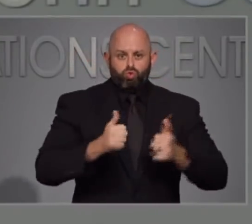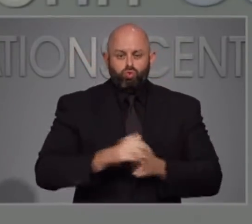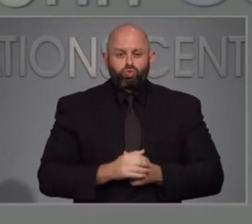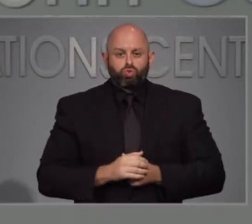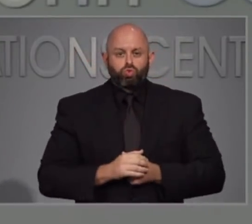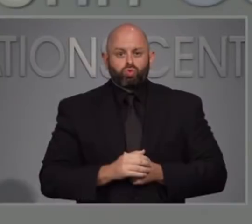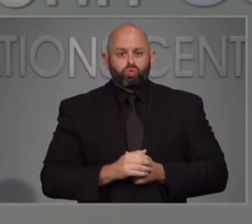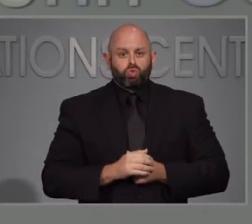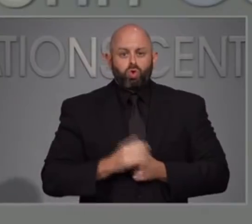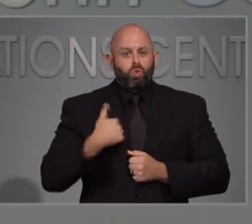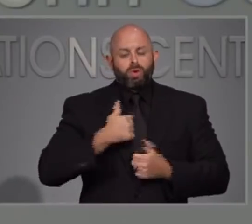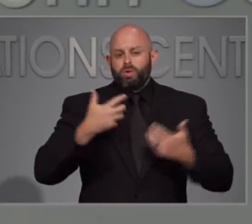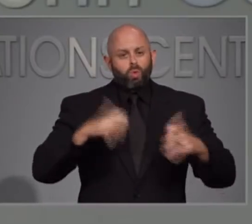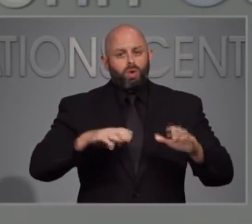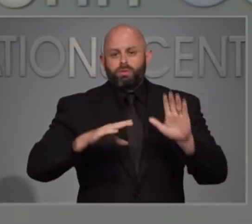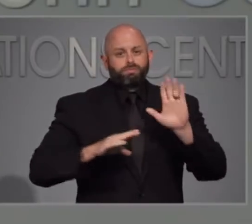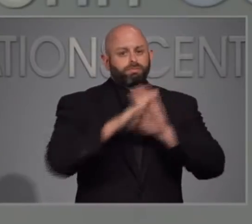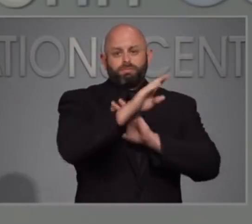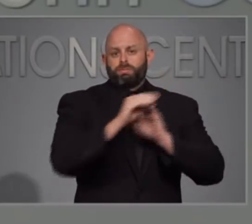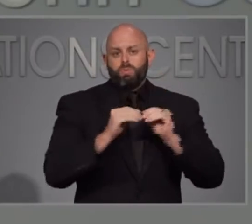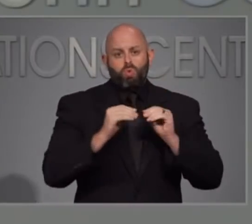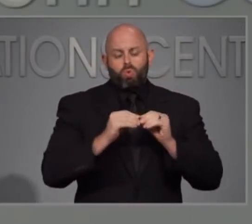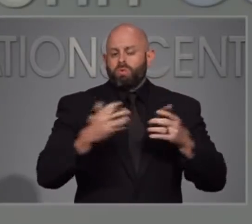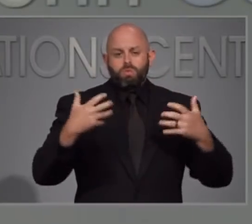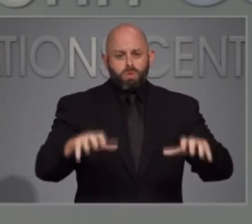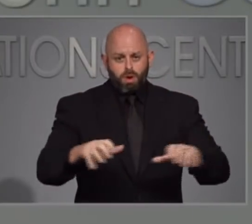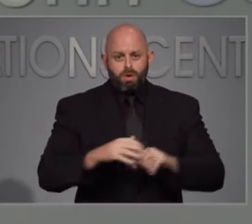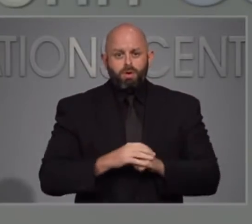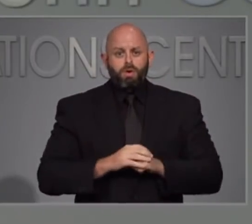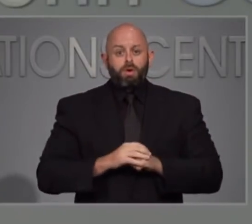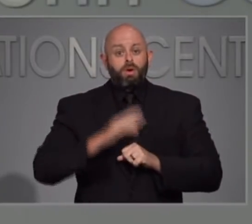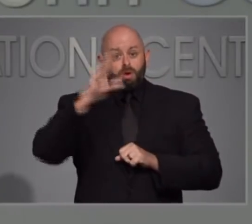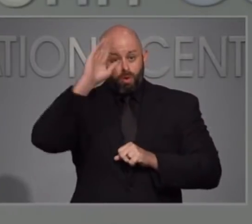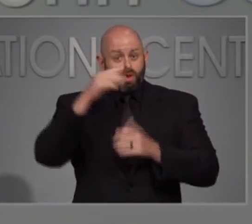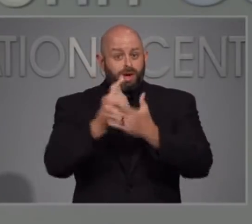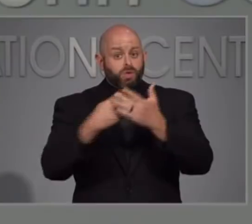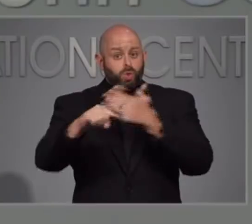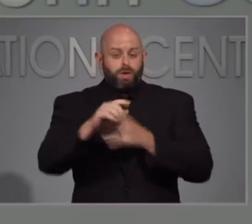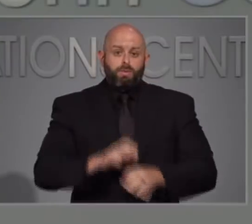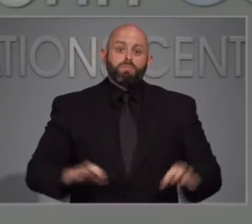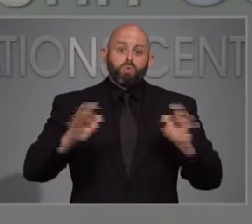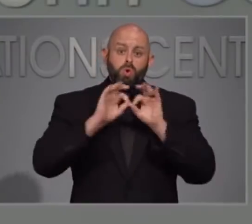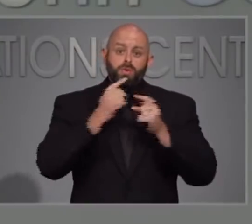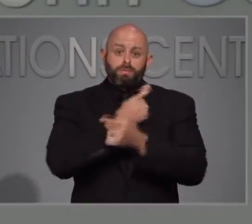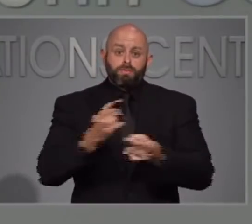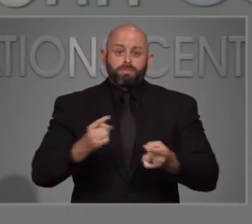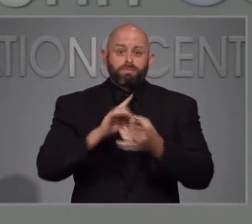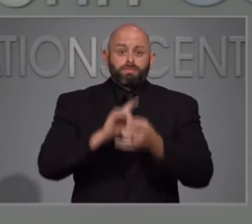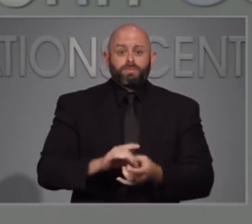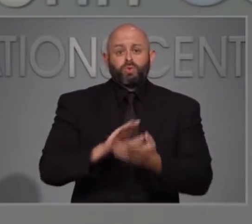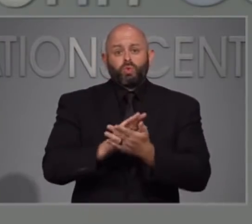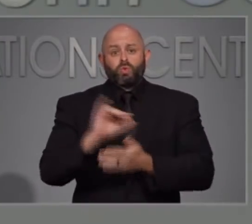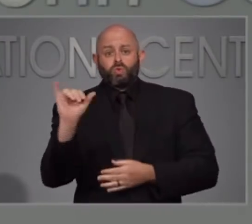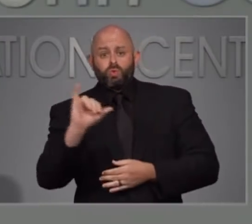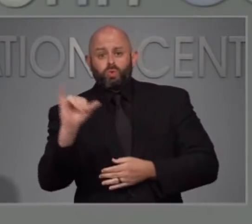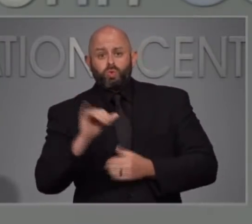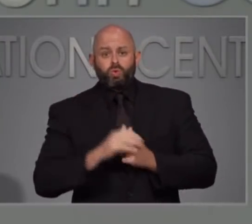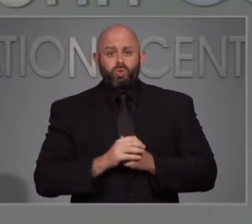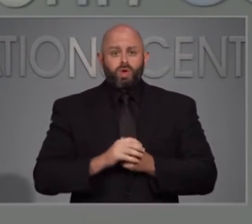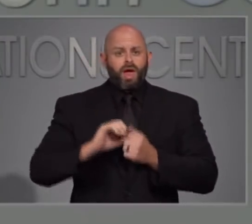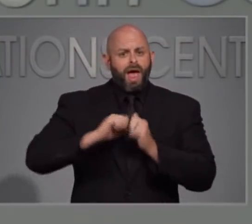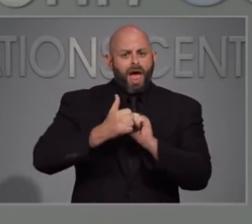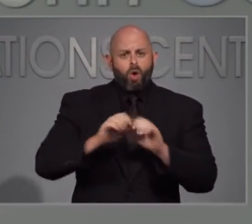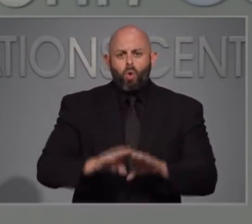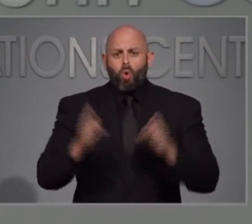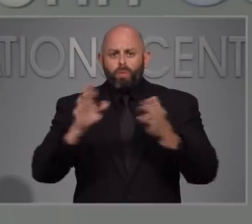to level things out because we know next week we've got another important announcement about our schools and how we're going to open them up.